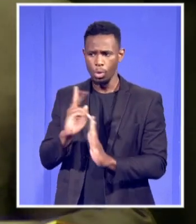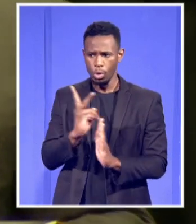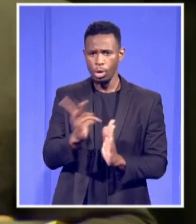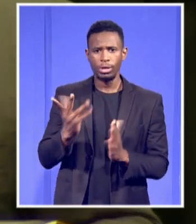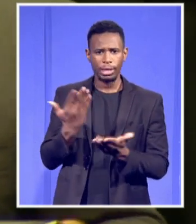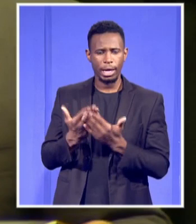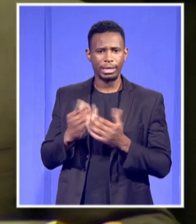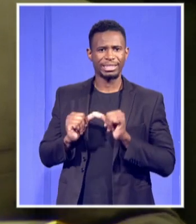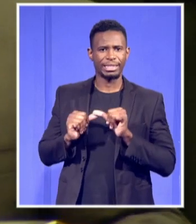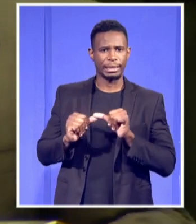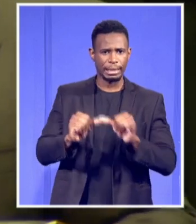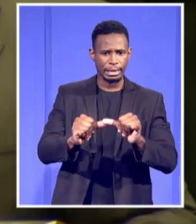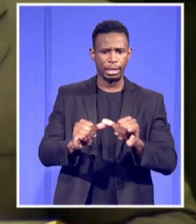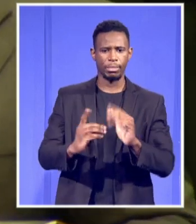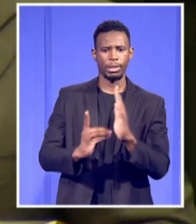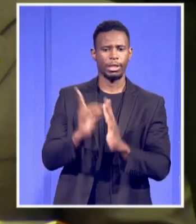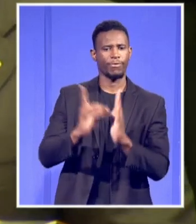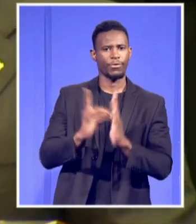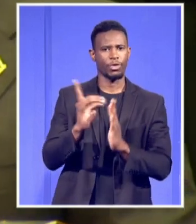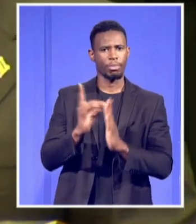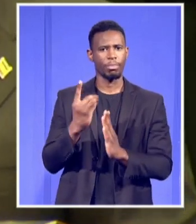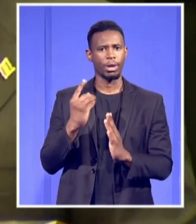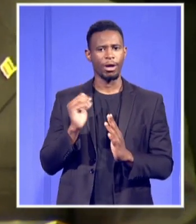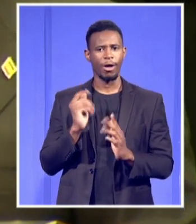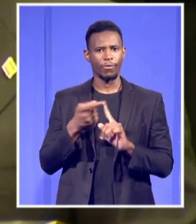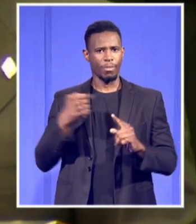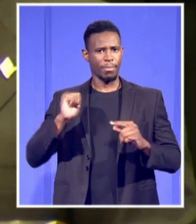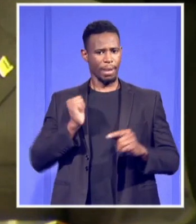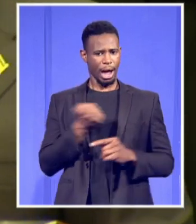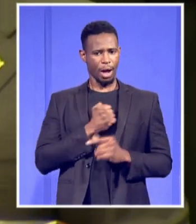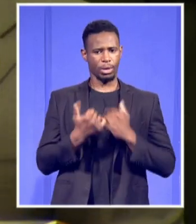sustainable development of our respective countries.